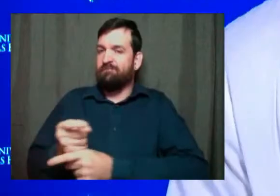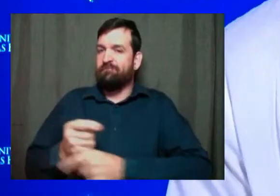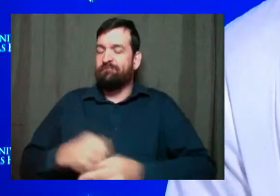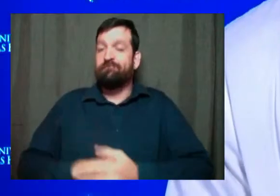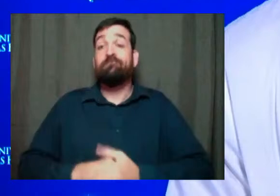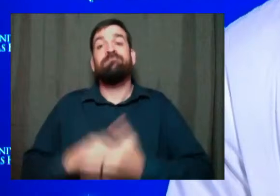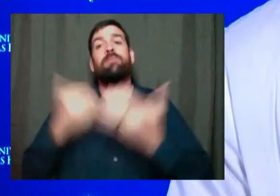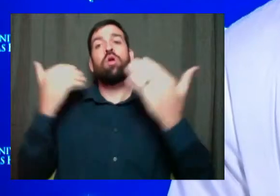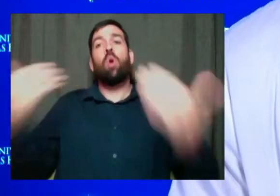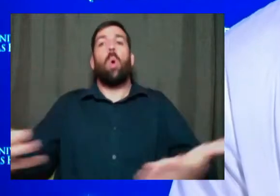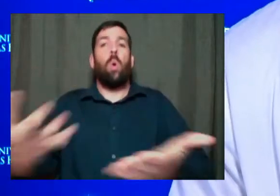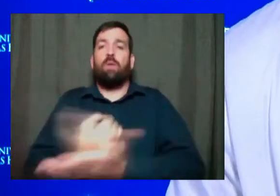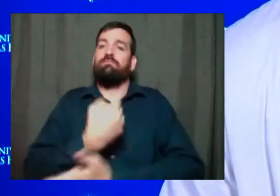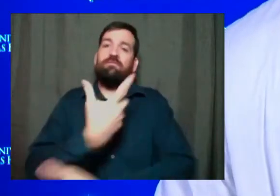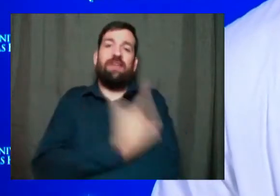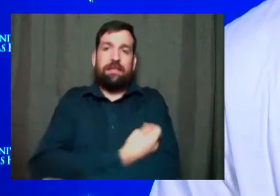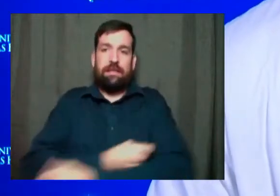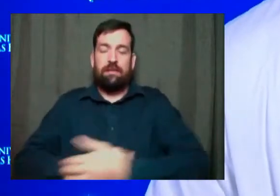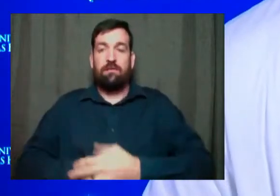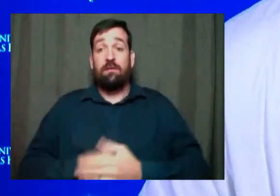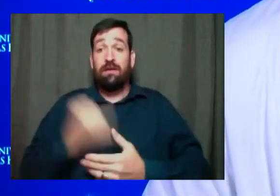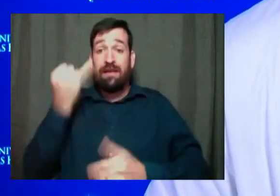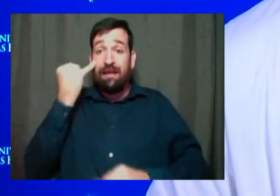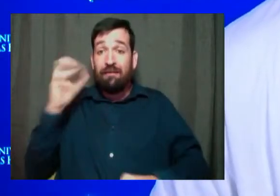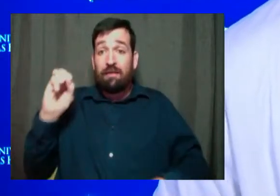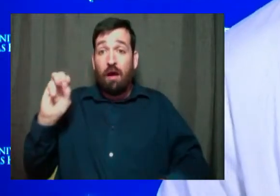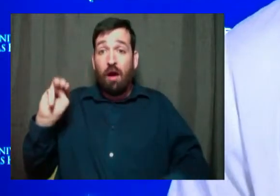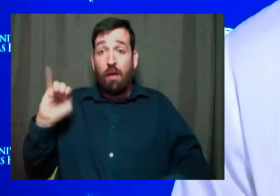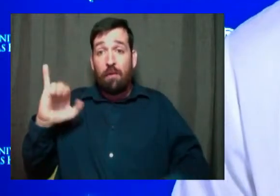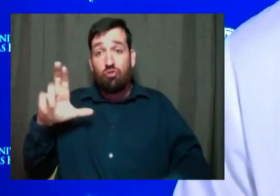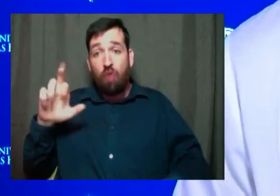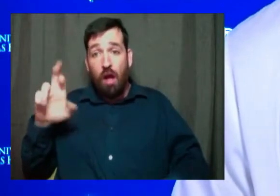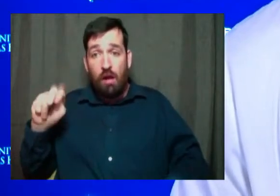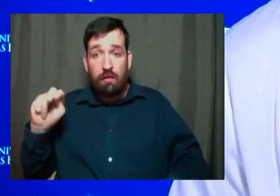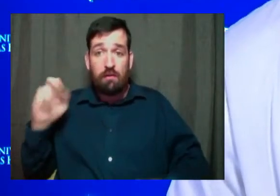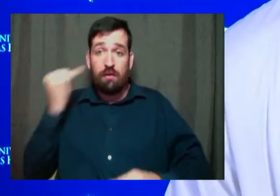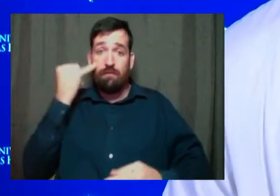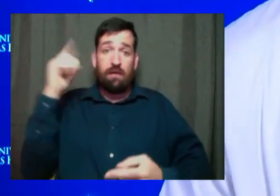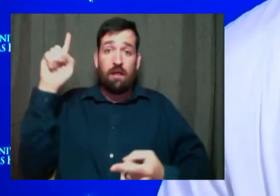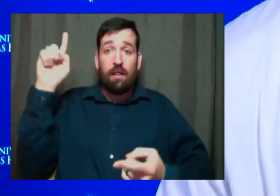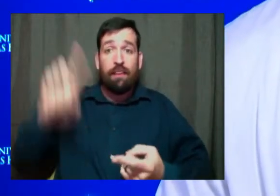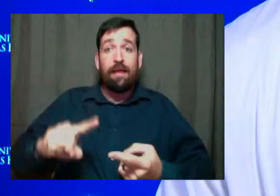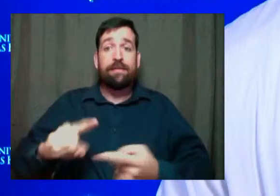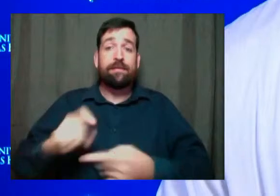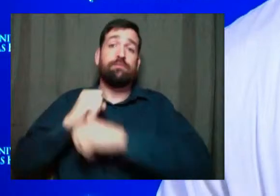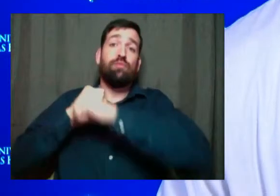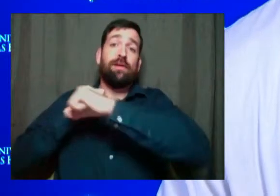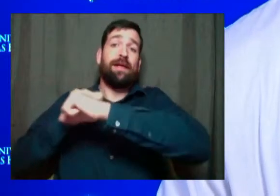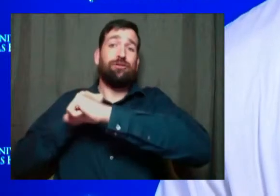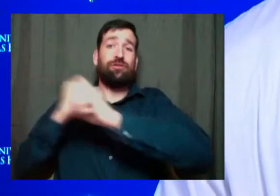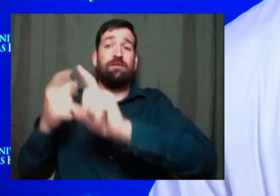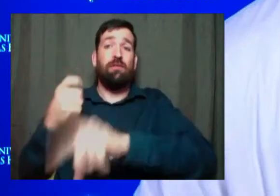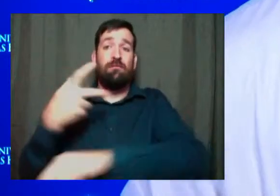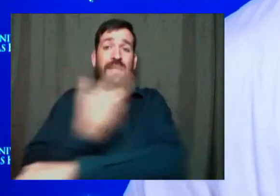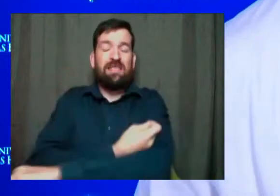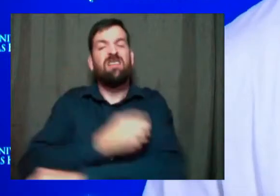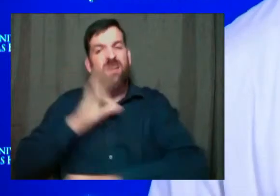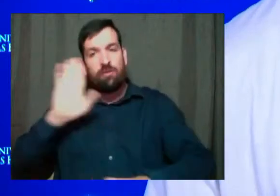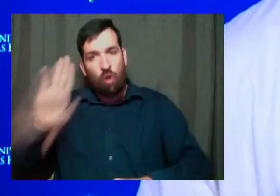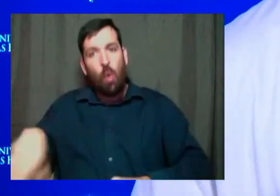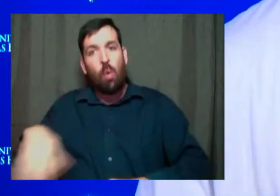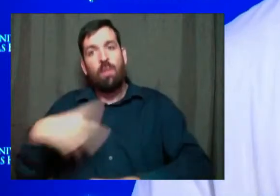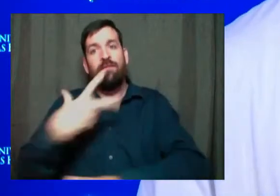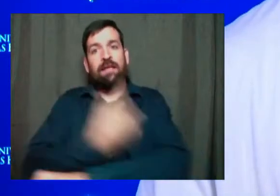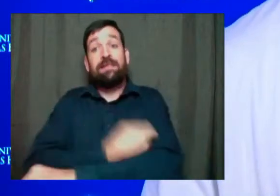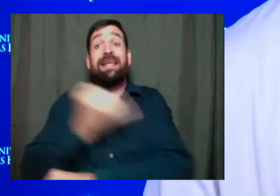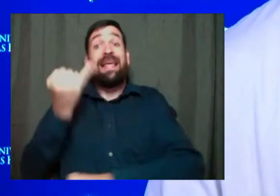vaccinated. Even if it is Omicron, even if there is some reduced protection from the vaccines, we know the vaccines, if that is